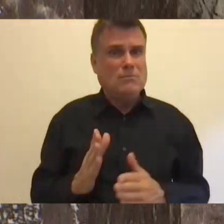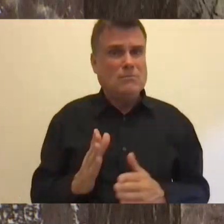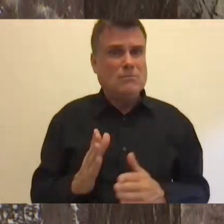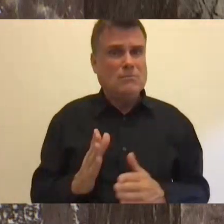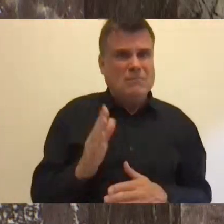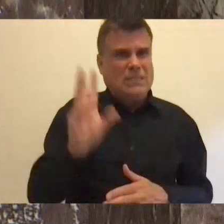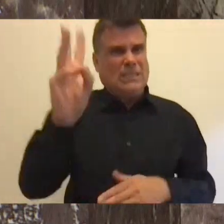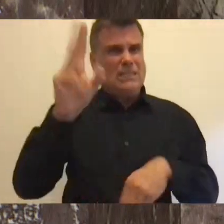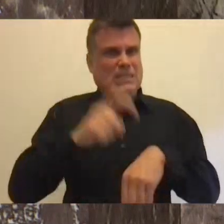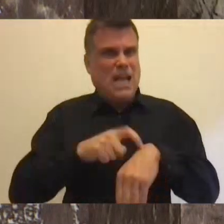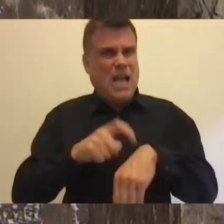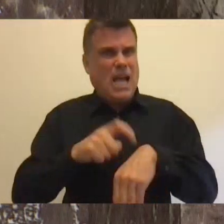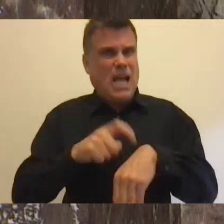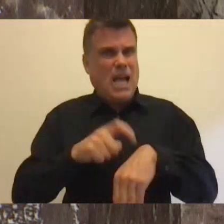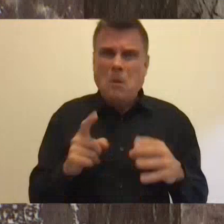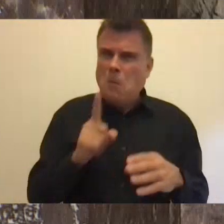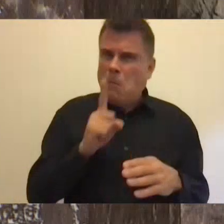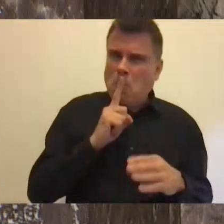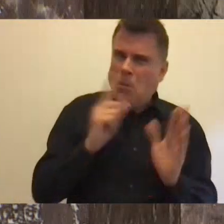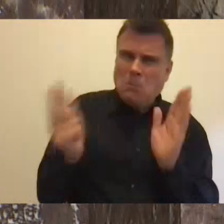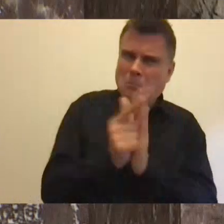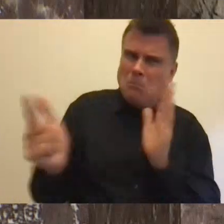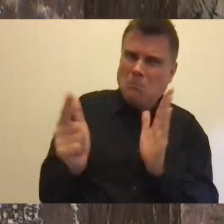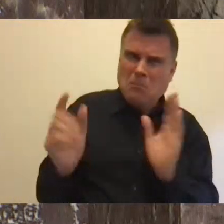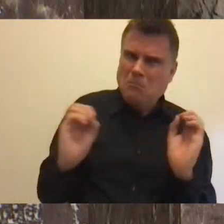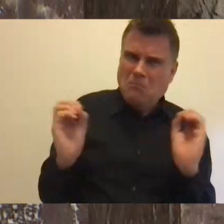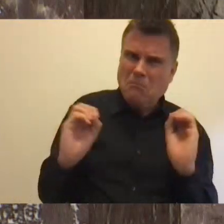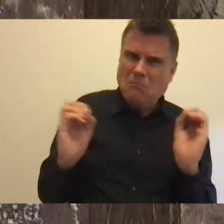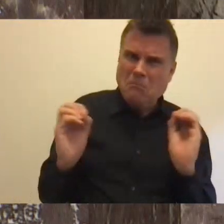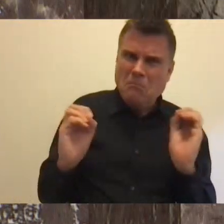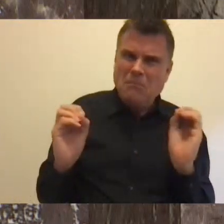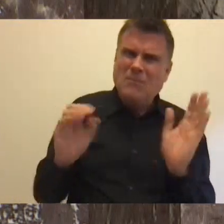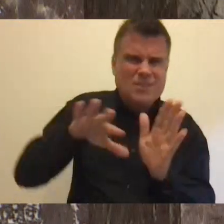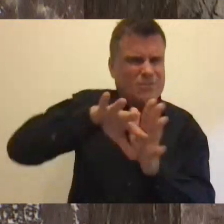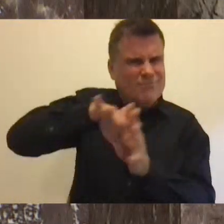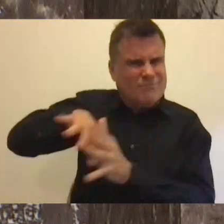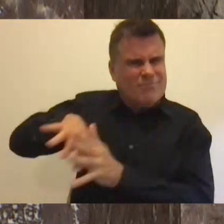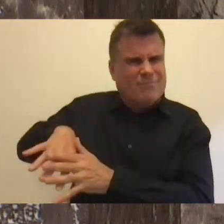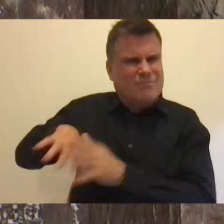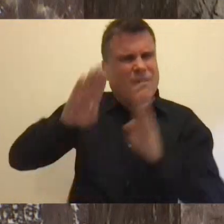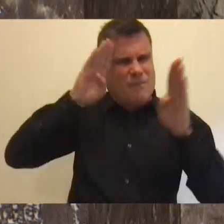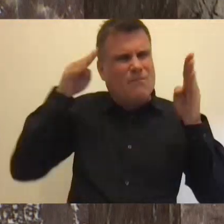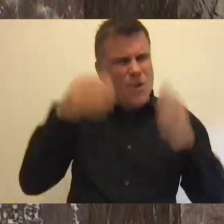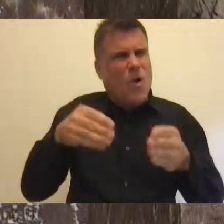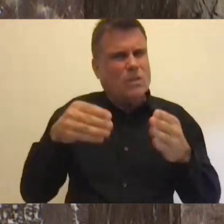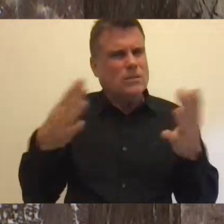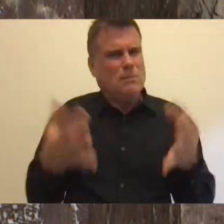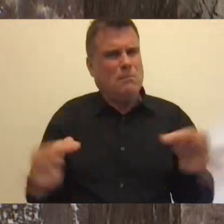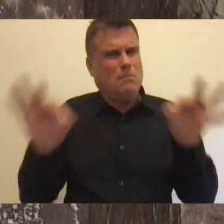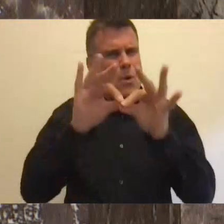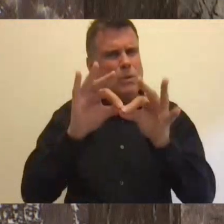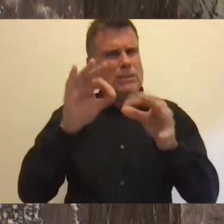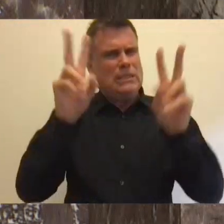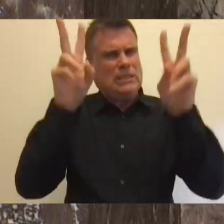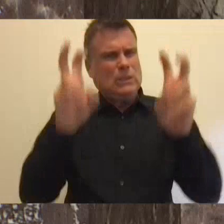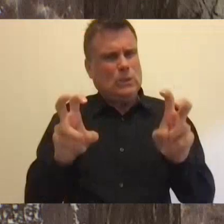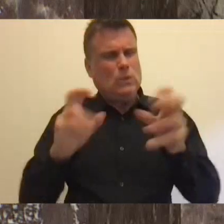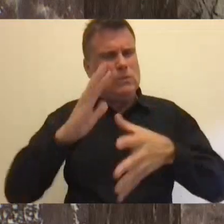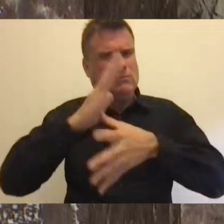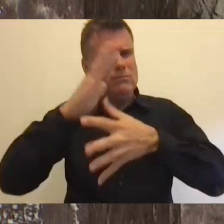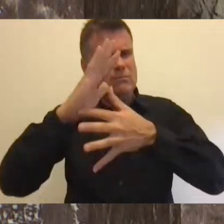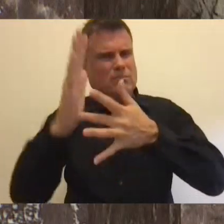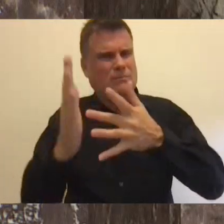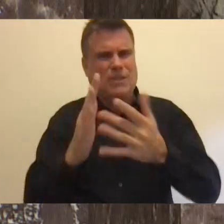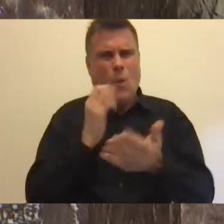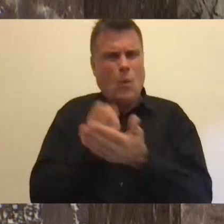things we want for our communities, but spending time talking about something that is really not an issue at all in anybody's life right